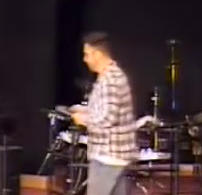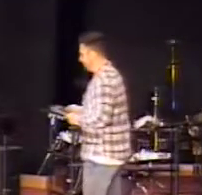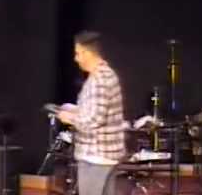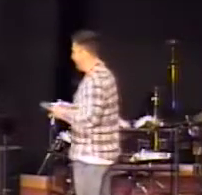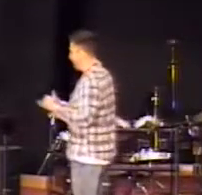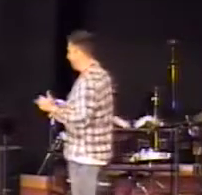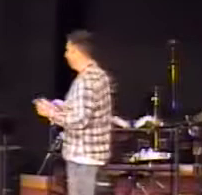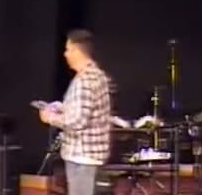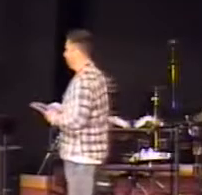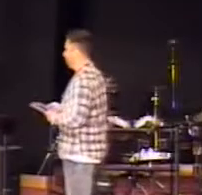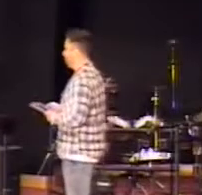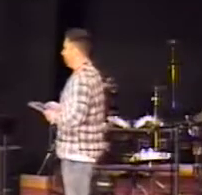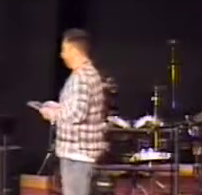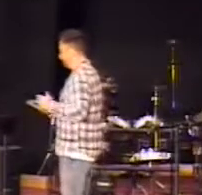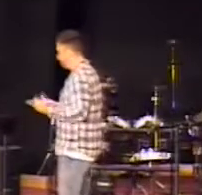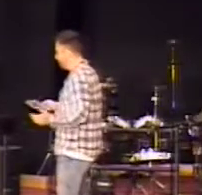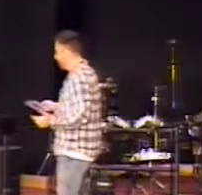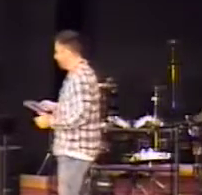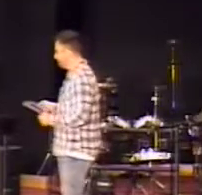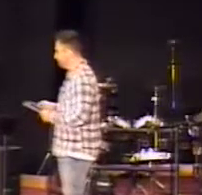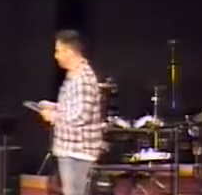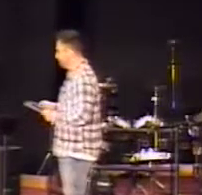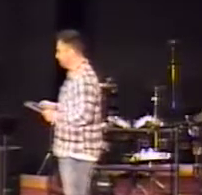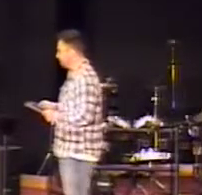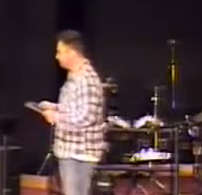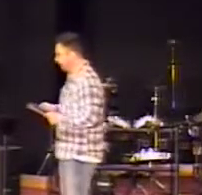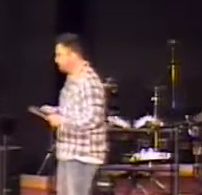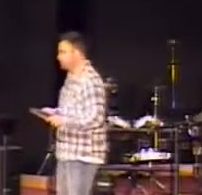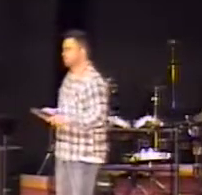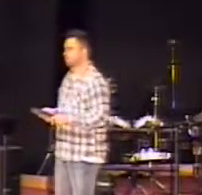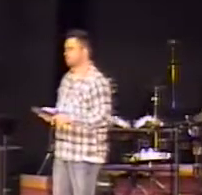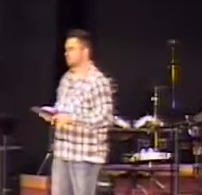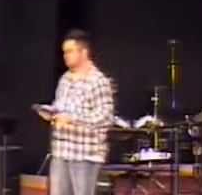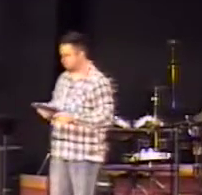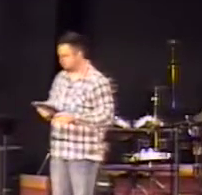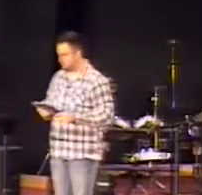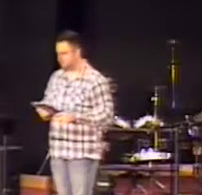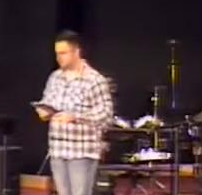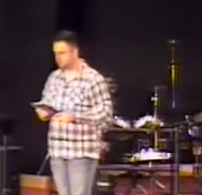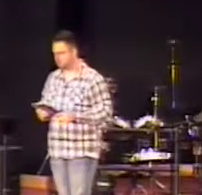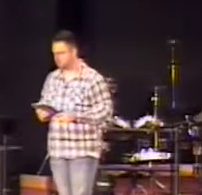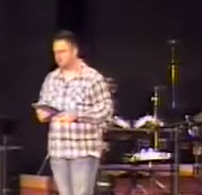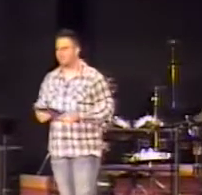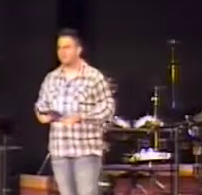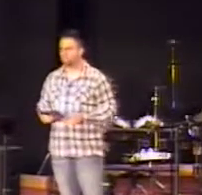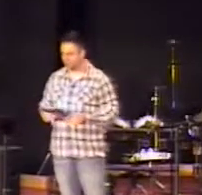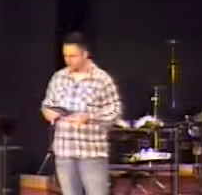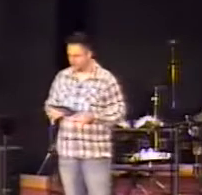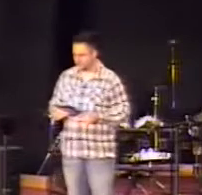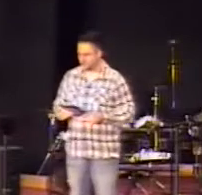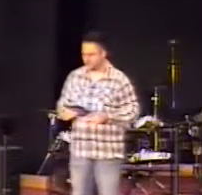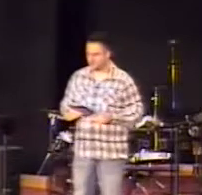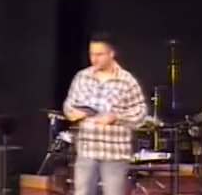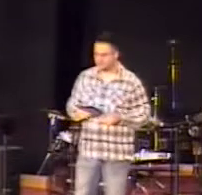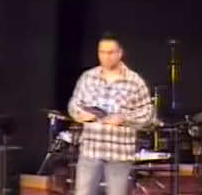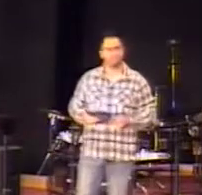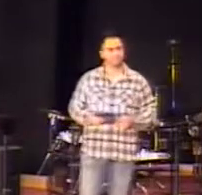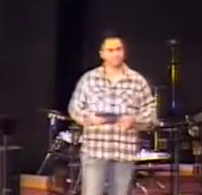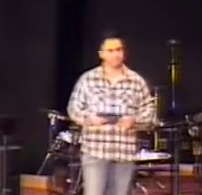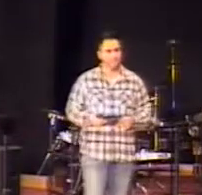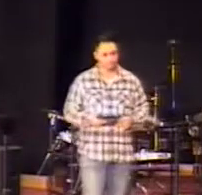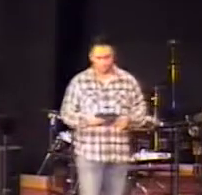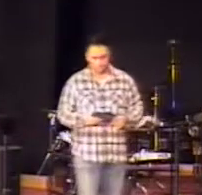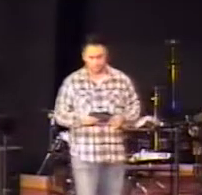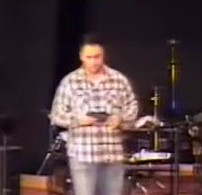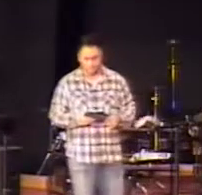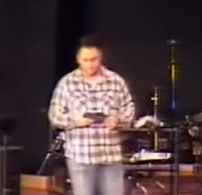nights, gone without food, despised, slandered, called imposters, ignored, lived close